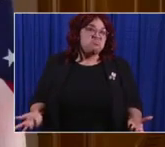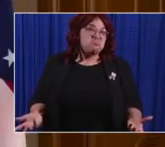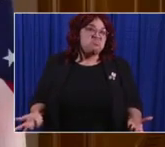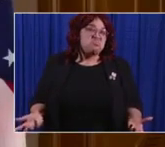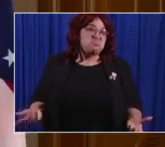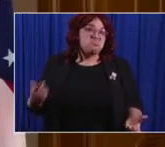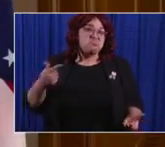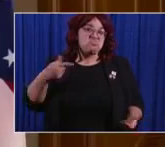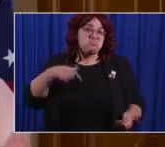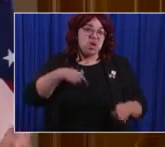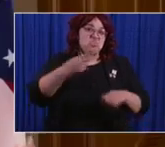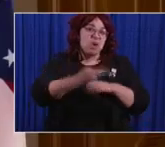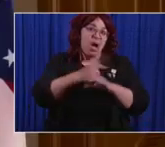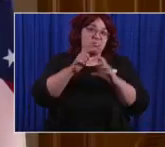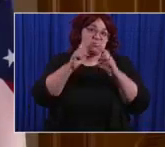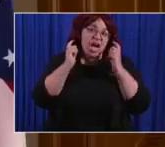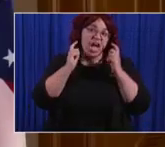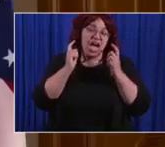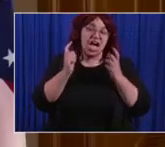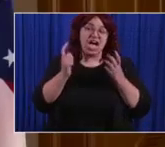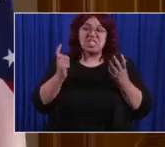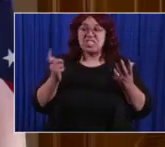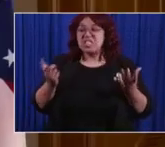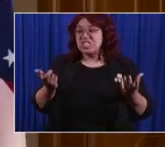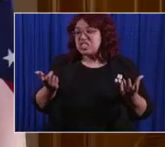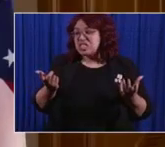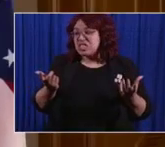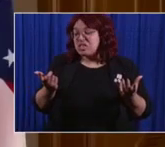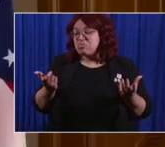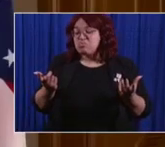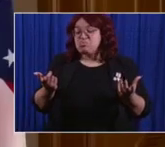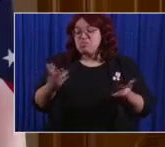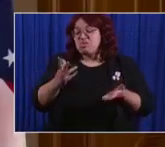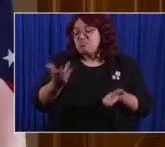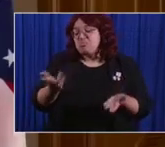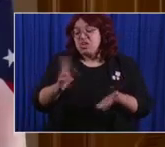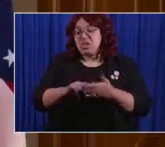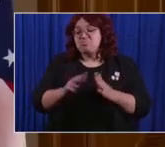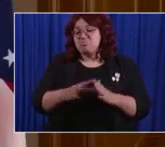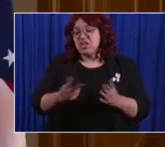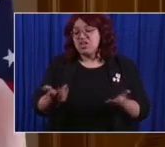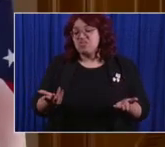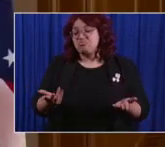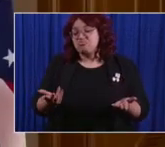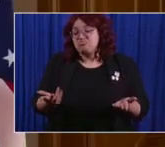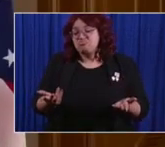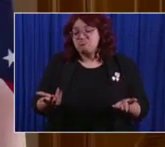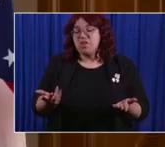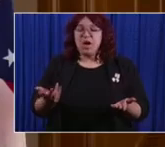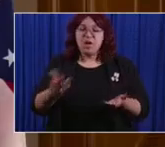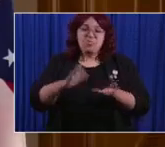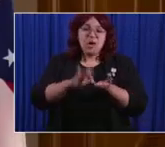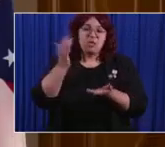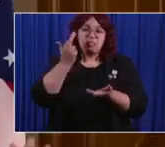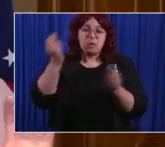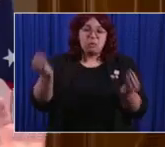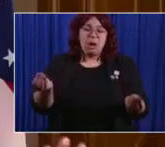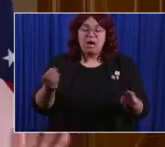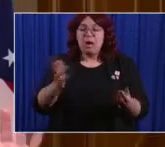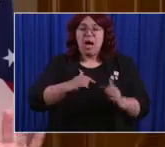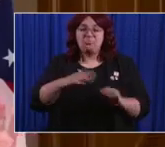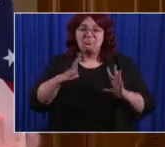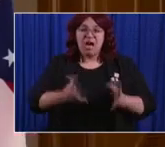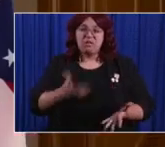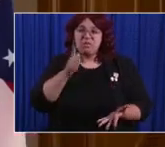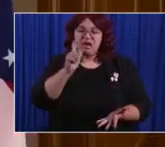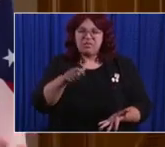wear a mask. I'm unvaccinated and there's no medical reason. That is just the opposite of what the CDC is actually saying. So if you drill